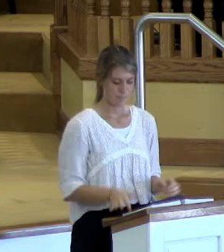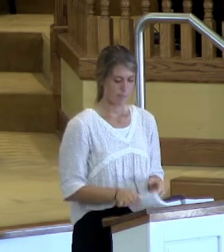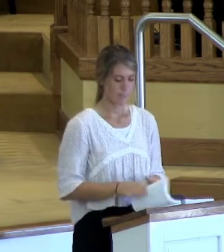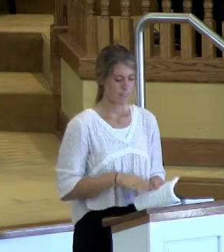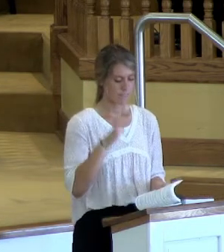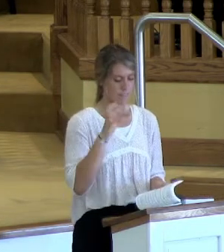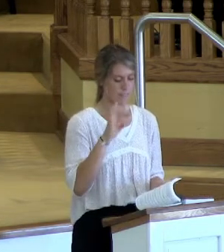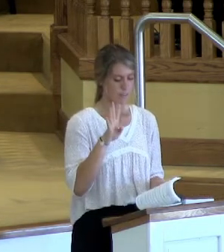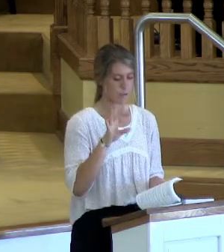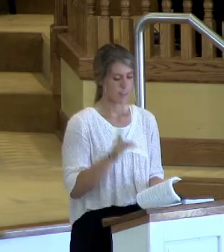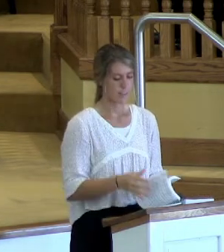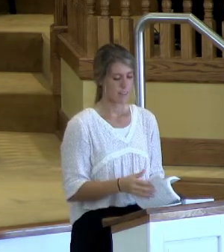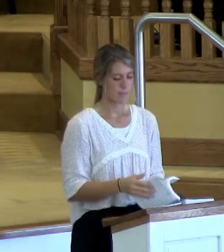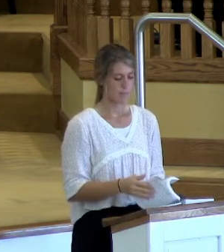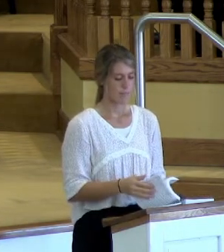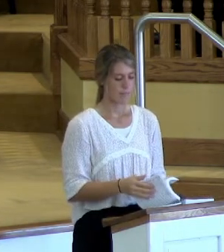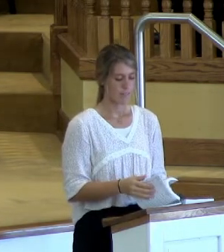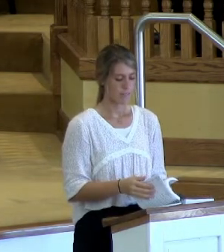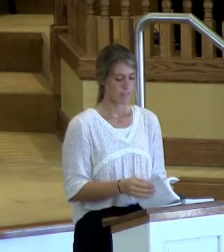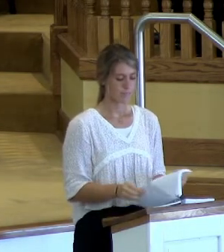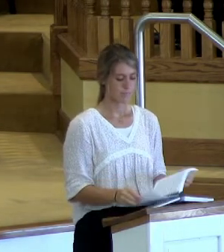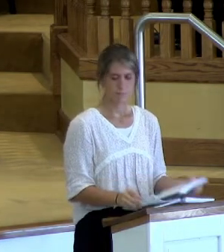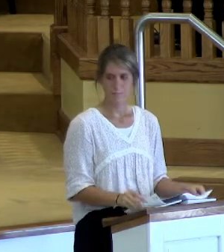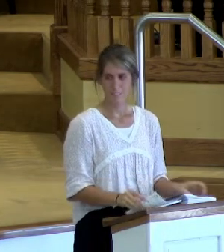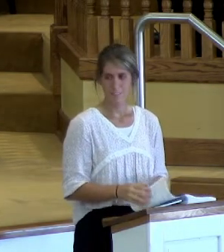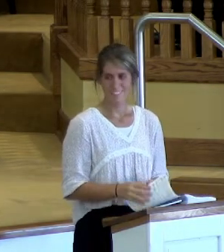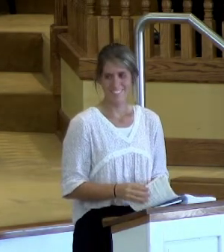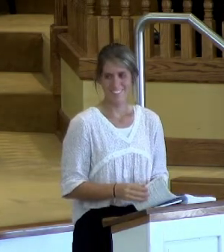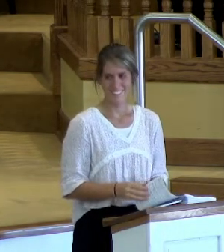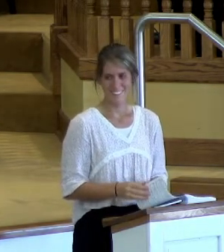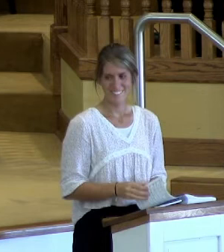All right, number 548 in your hymns. We'll sing on that first and last verse.